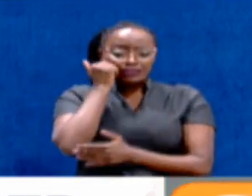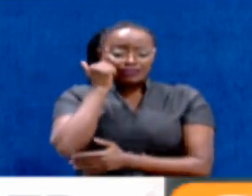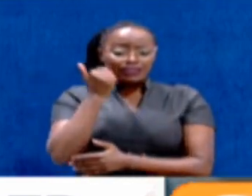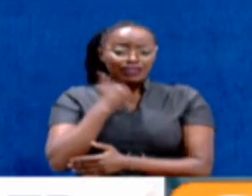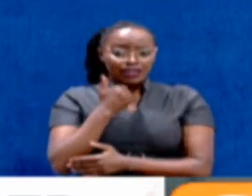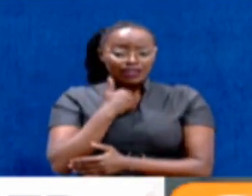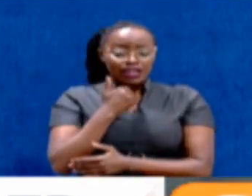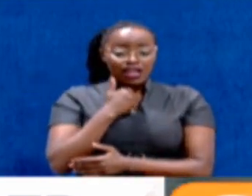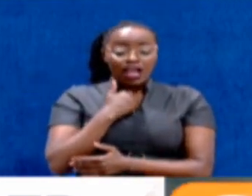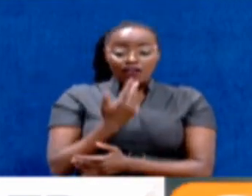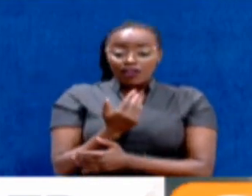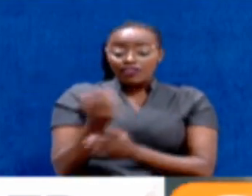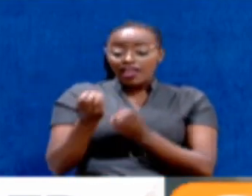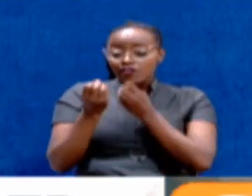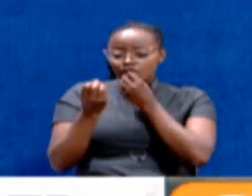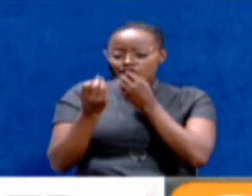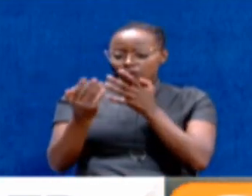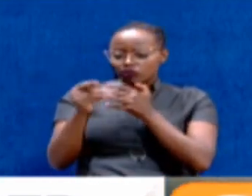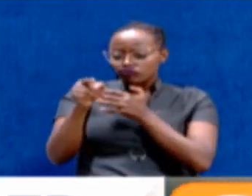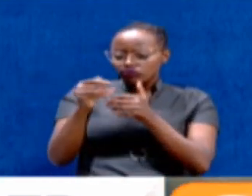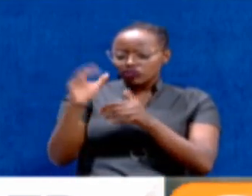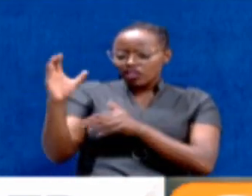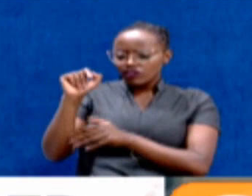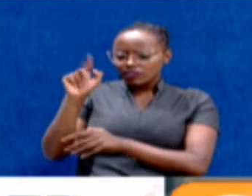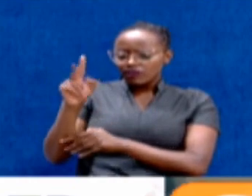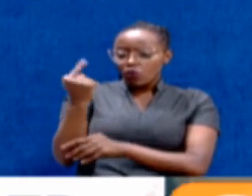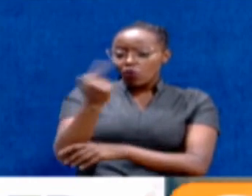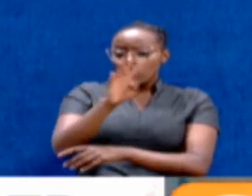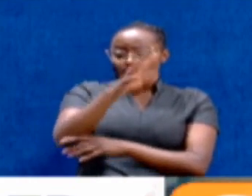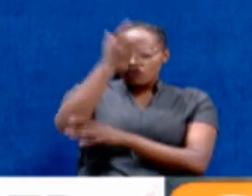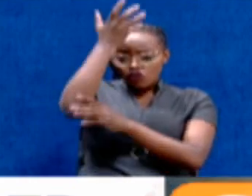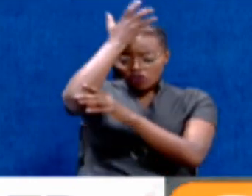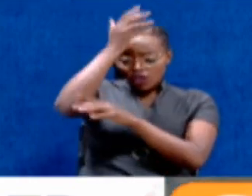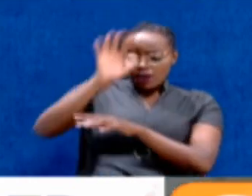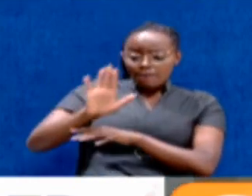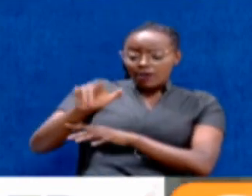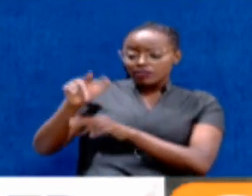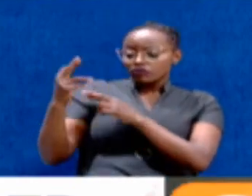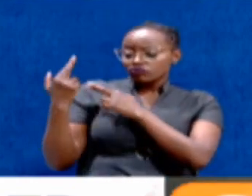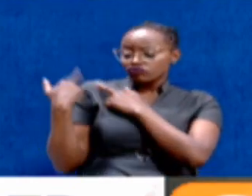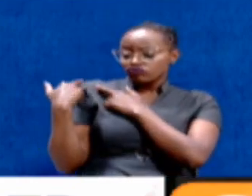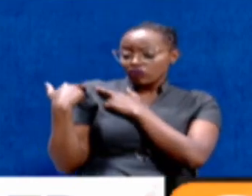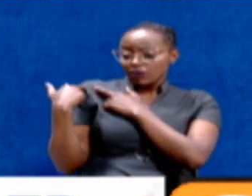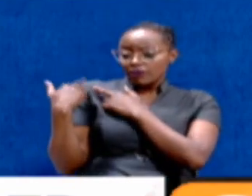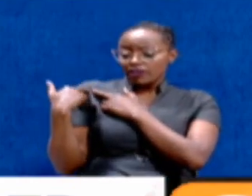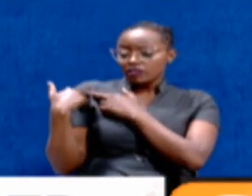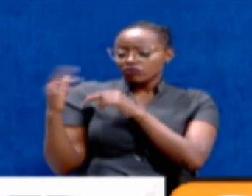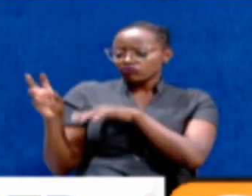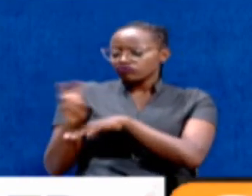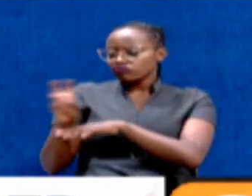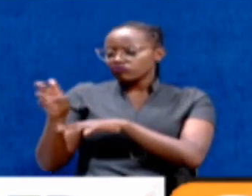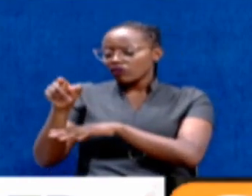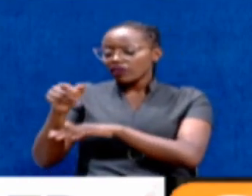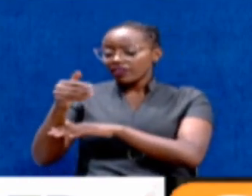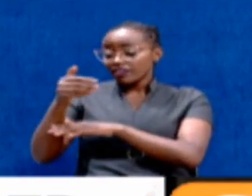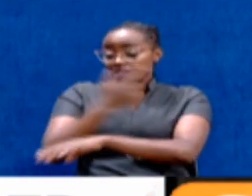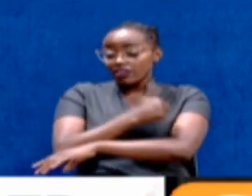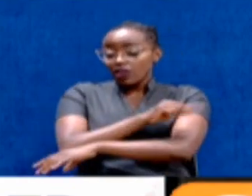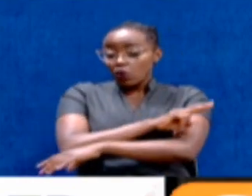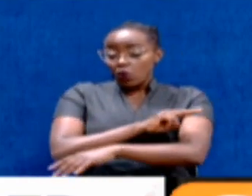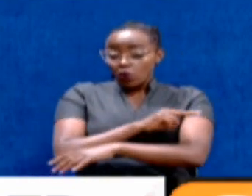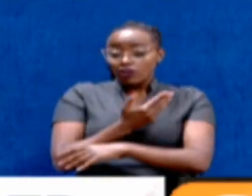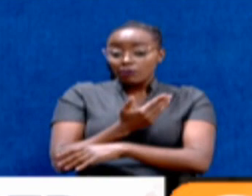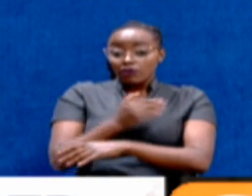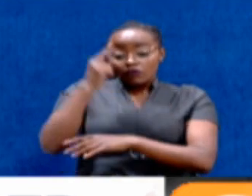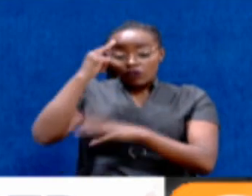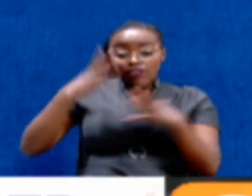COVID-19. Sources intimate to Citizen TV that only 4 nurses have been left to man the hospital and they are overwhelmed. Key demands